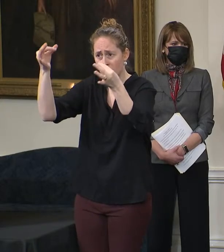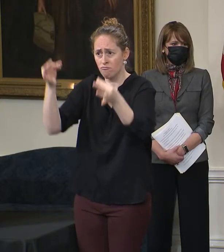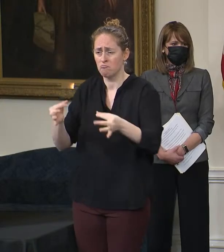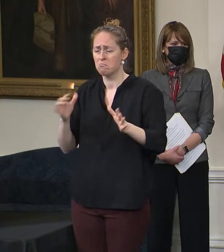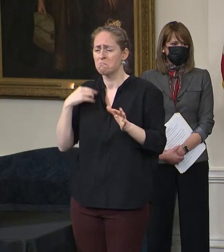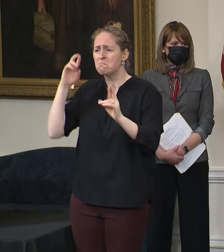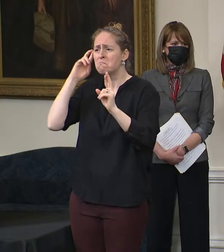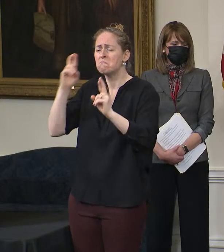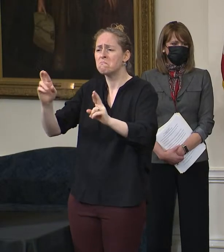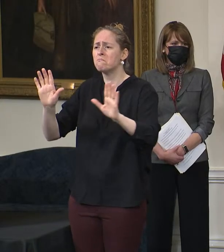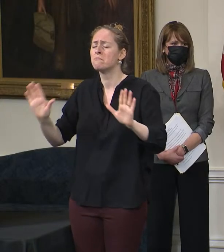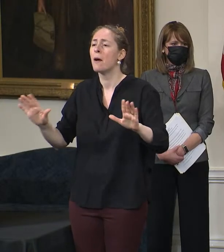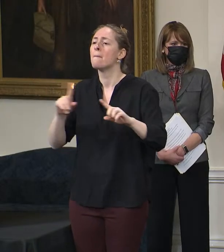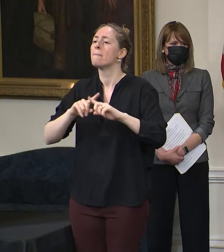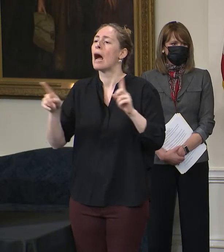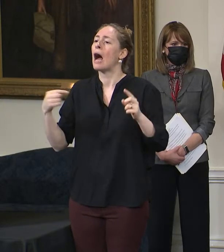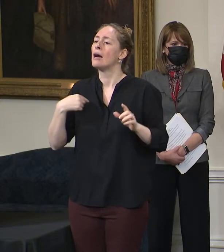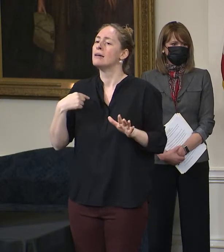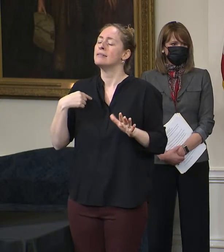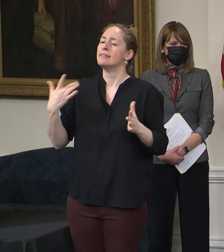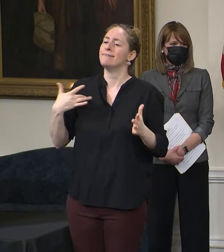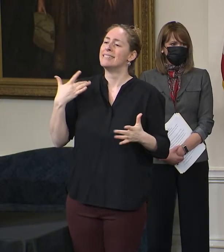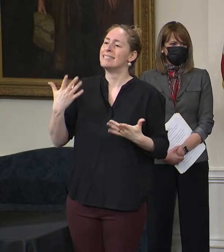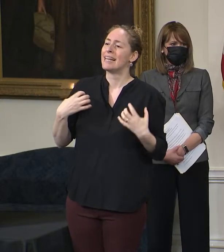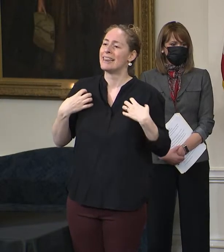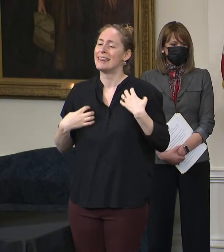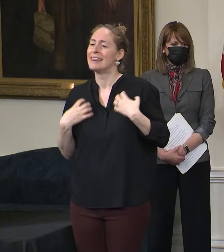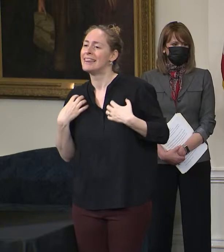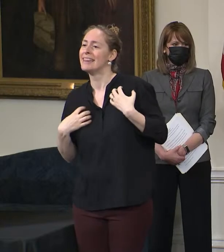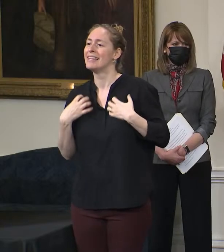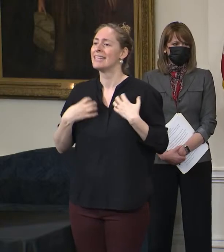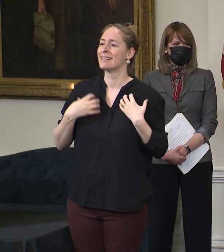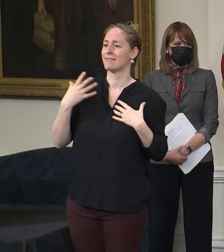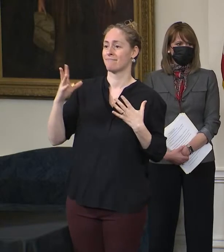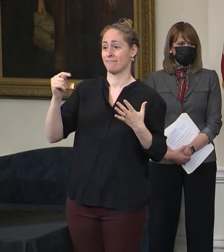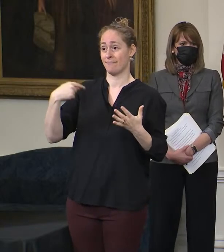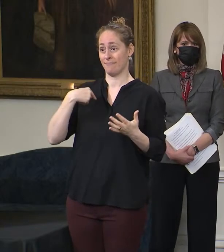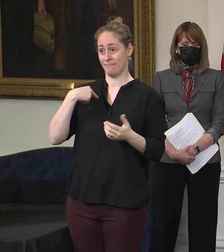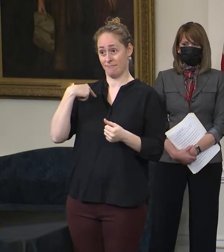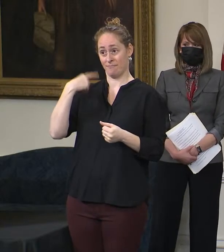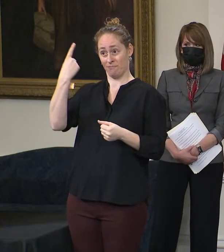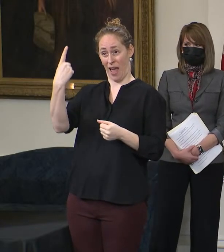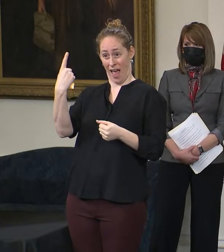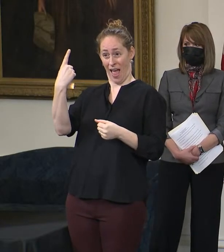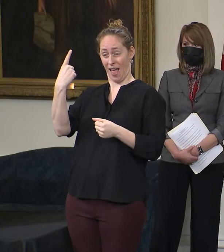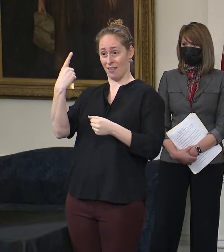to what we should do based on what one or two other people decided to do. Thank you.